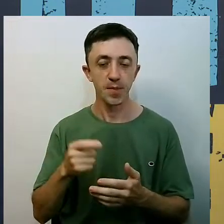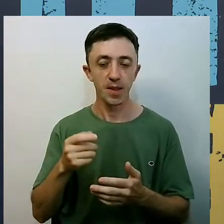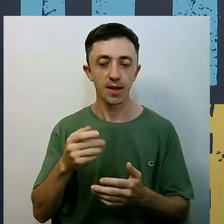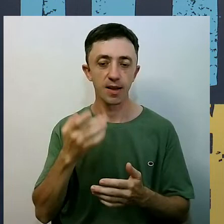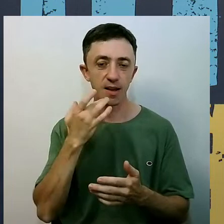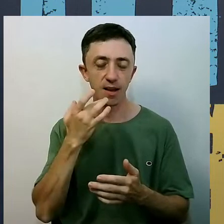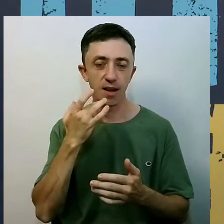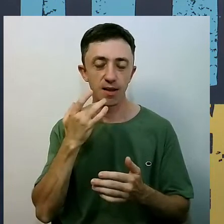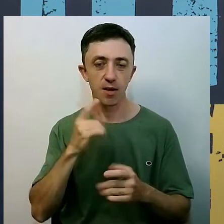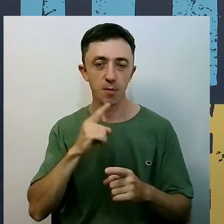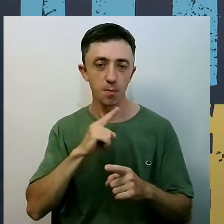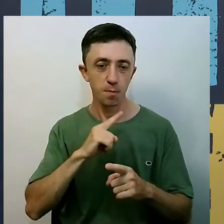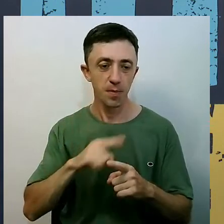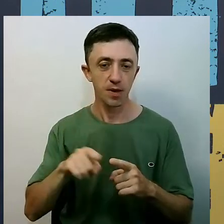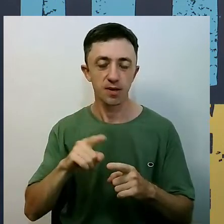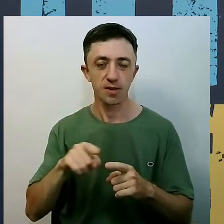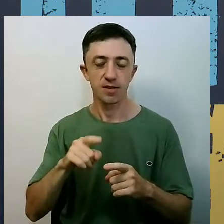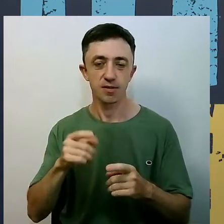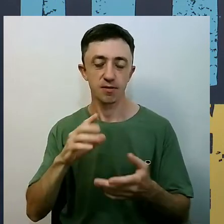developed, and